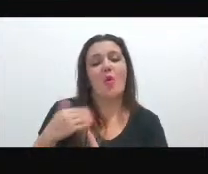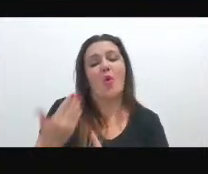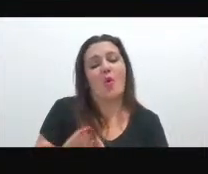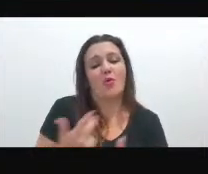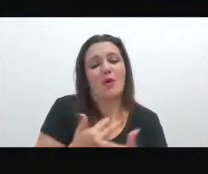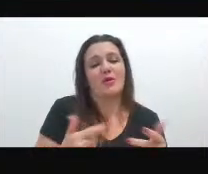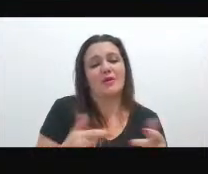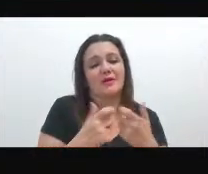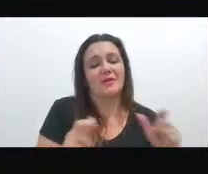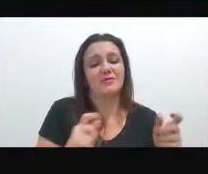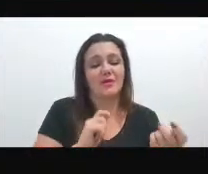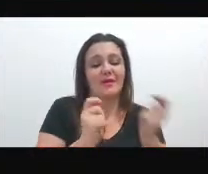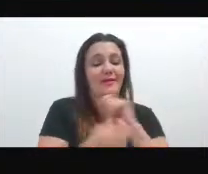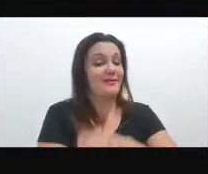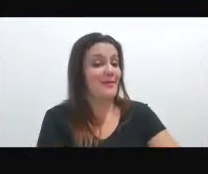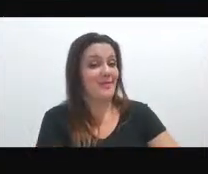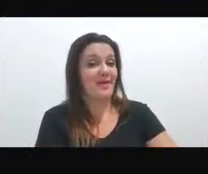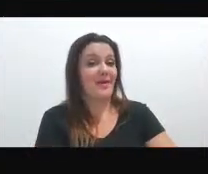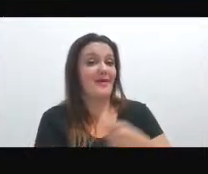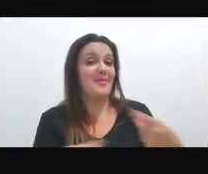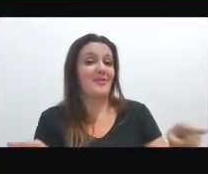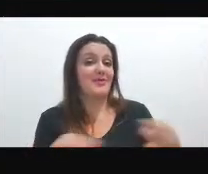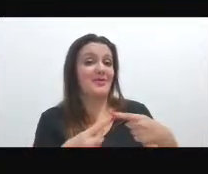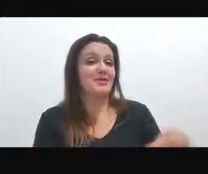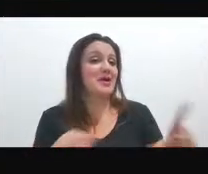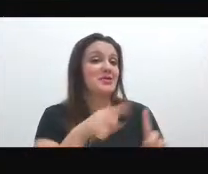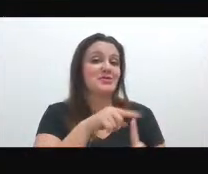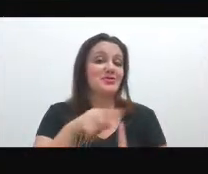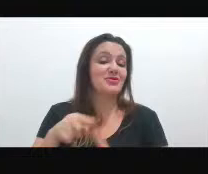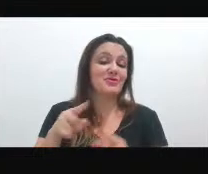of using AI, and it's a great way of